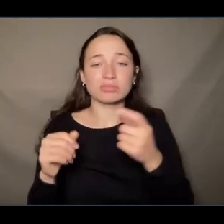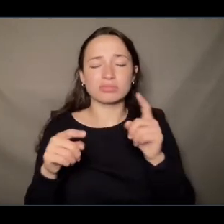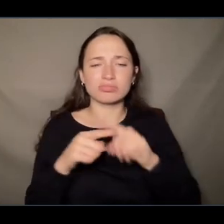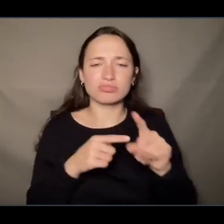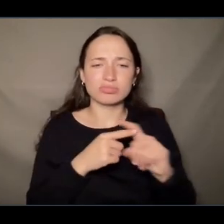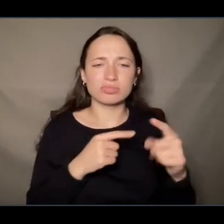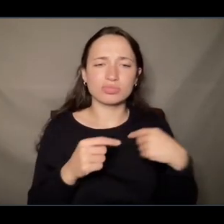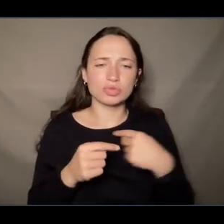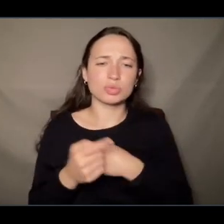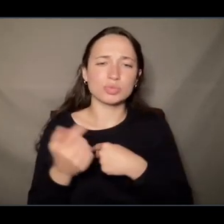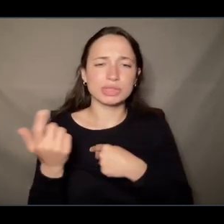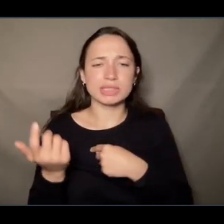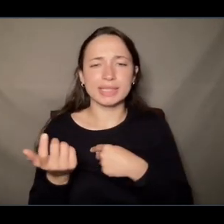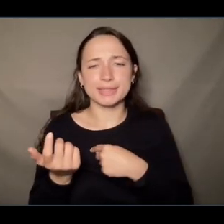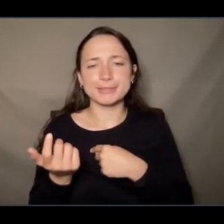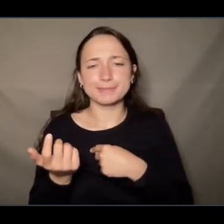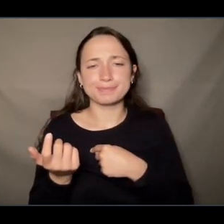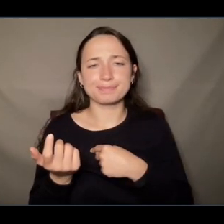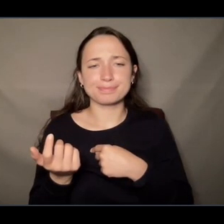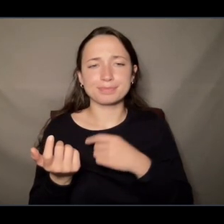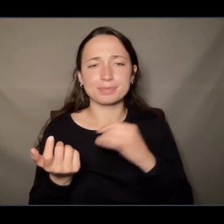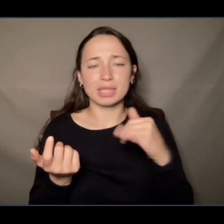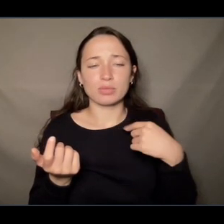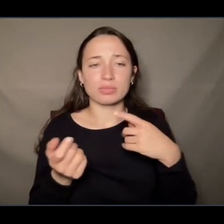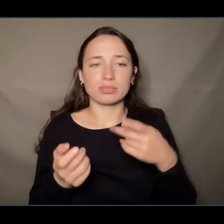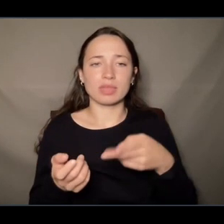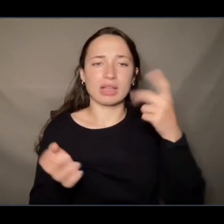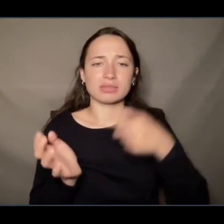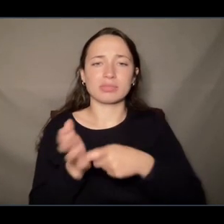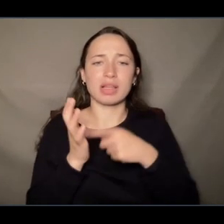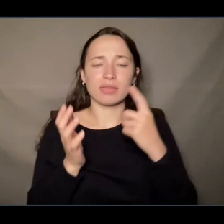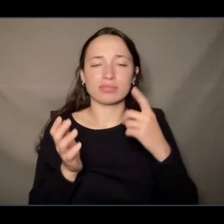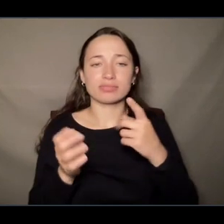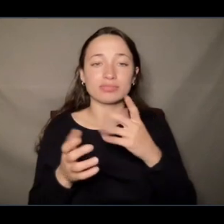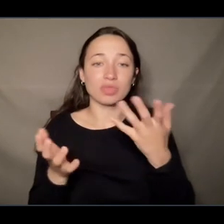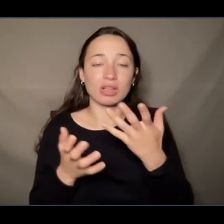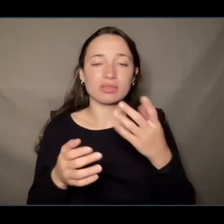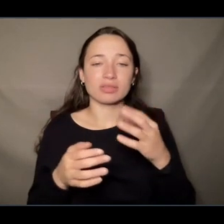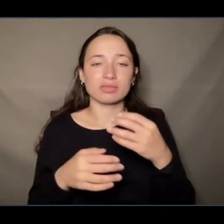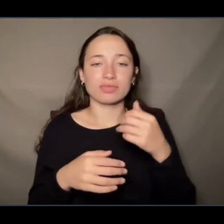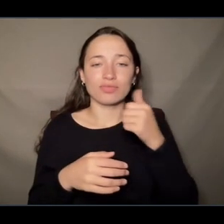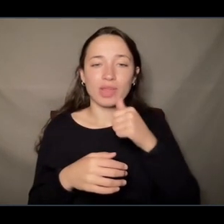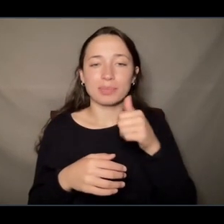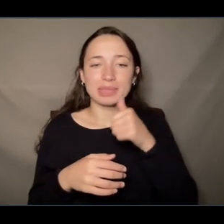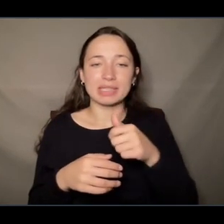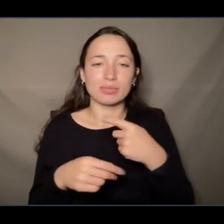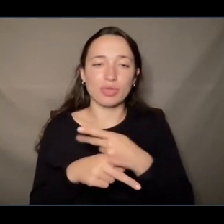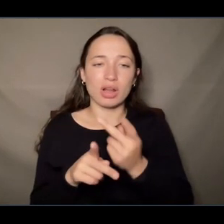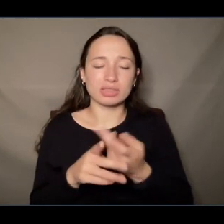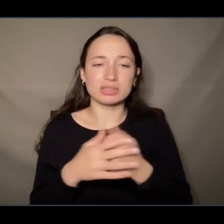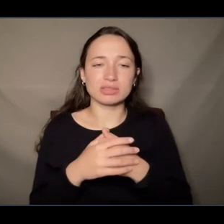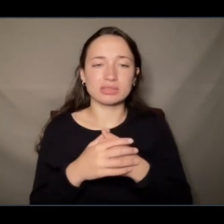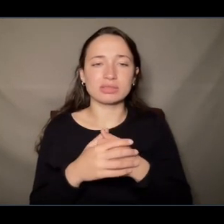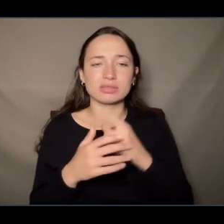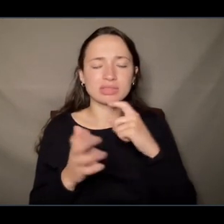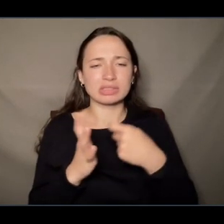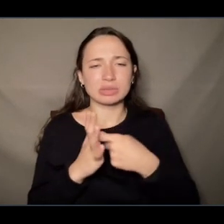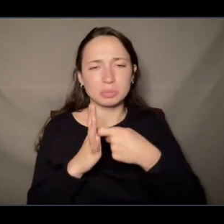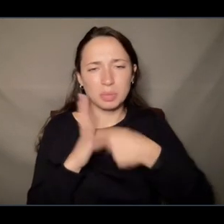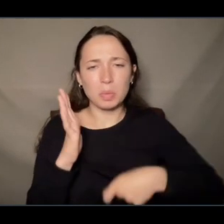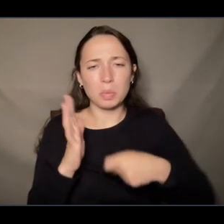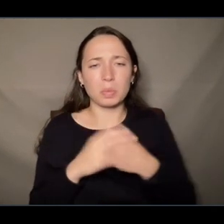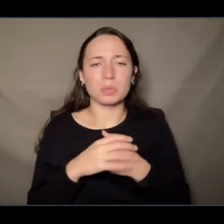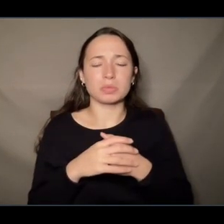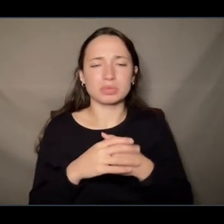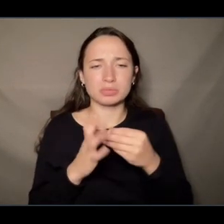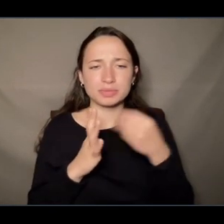deodorant, and the other component that is in high demand for us is feminine product, because it is so costly. So what we did